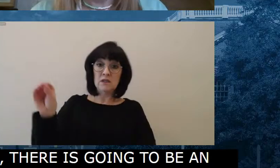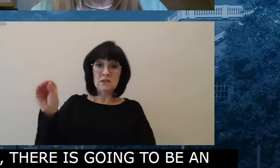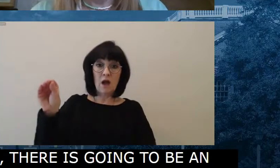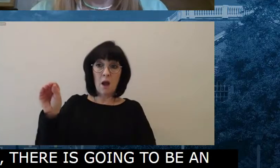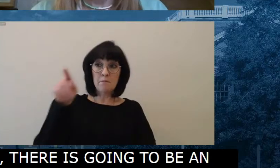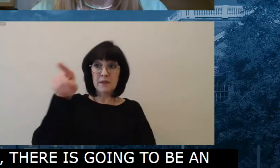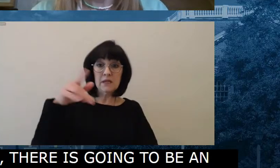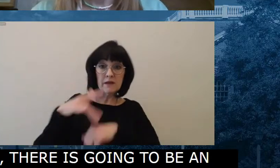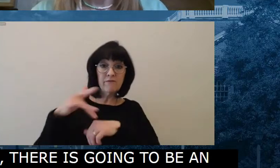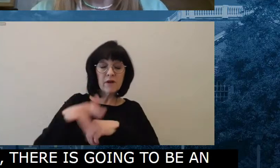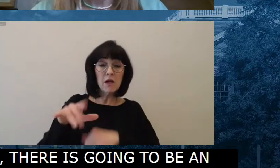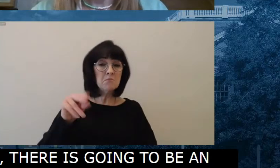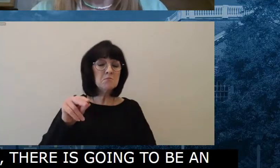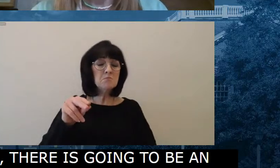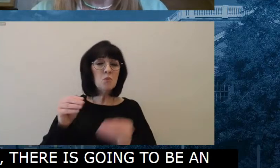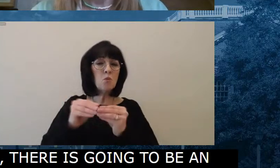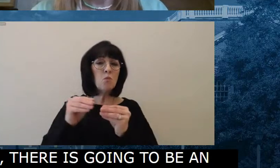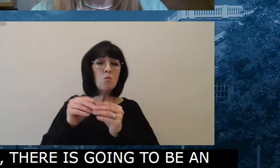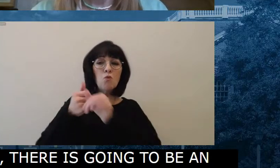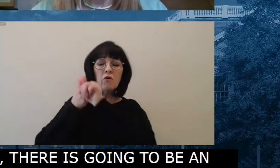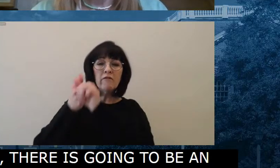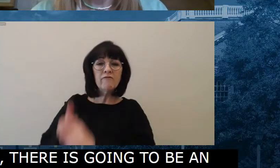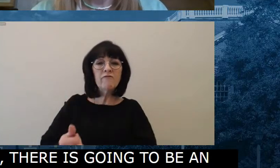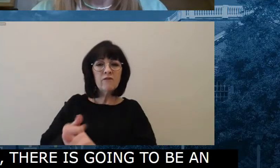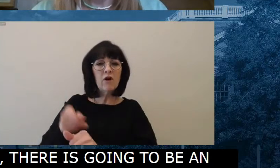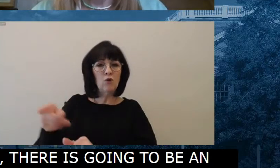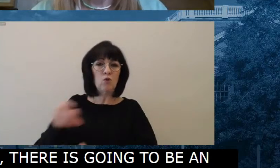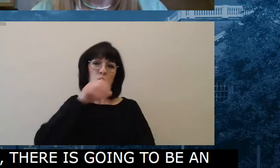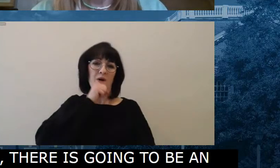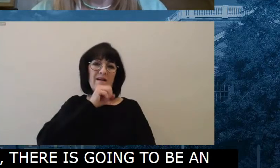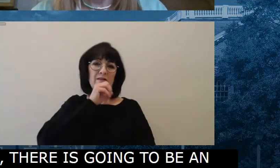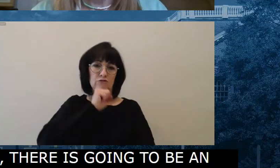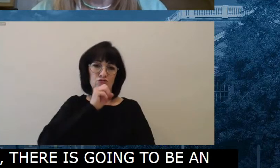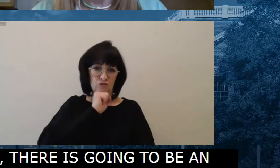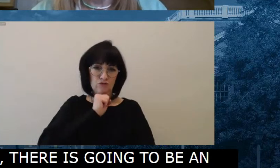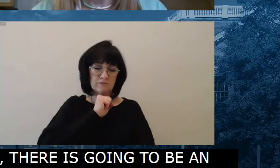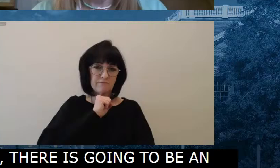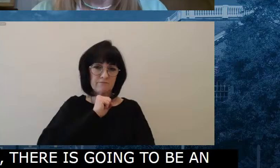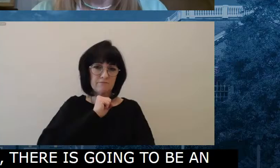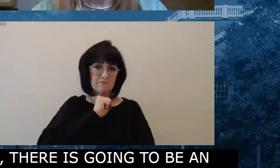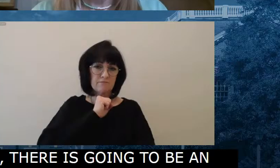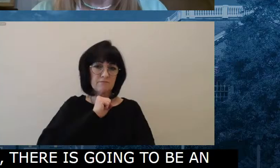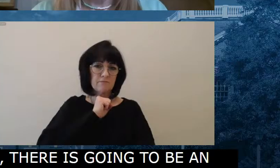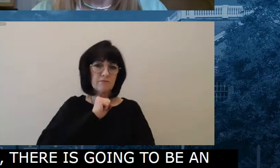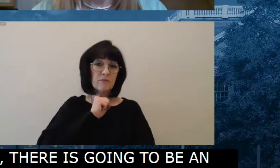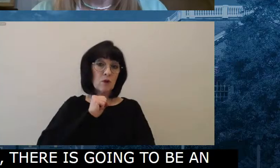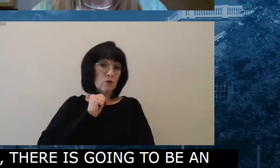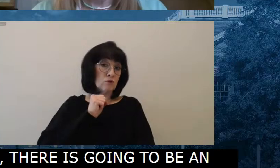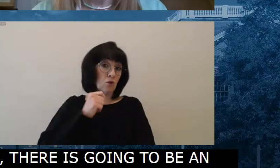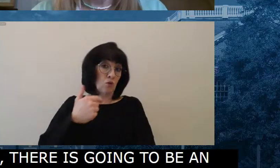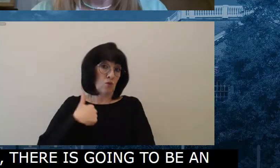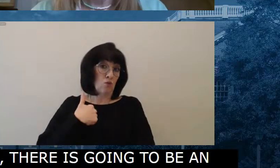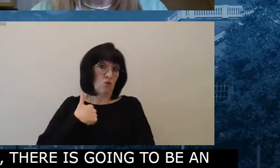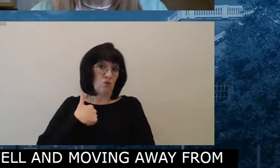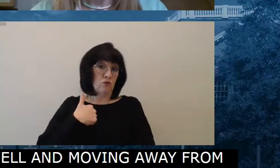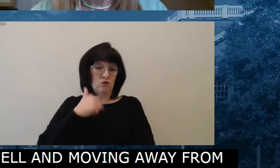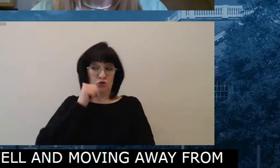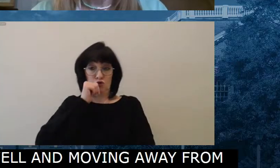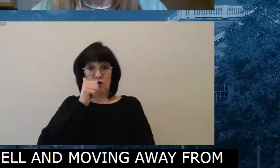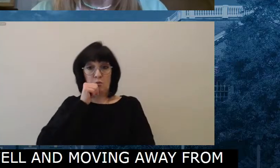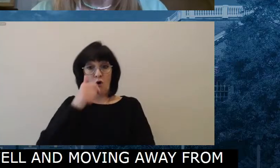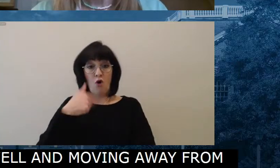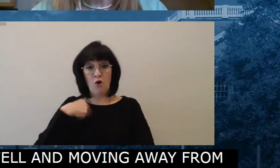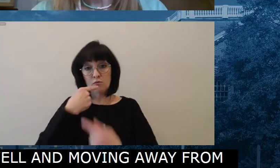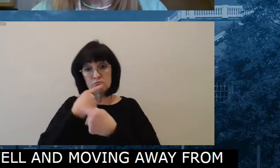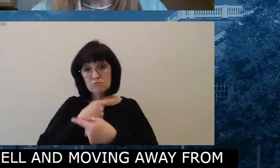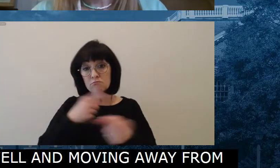again, supply is driving that as much as anything, as well as the directive that we're going to receive tomorrow from the